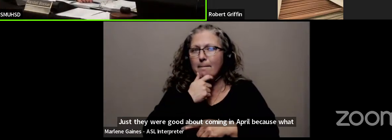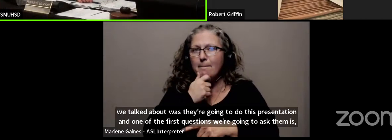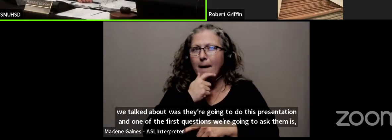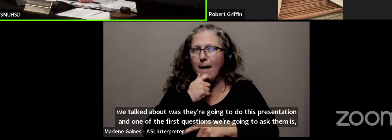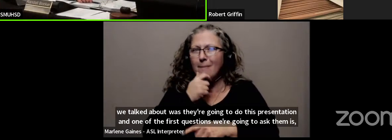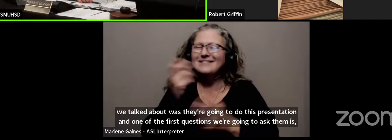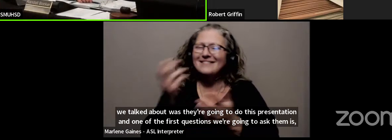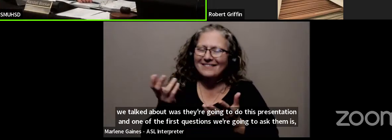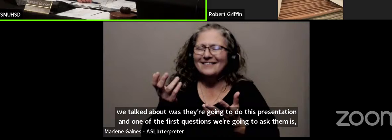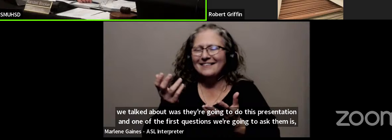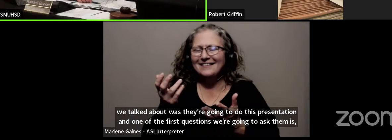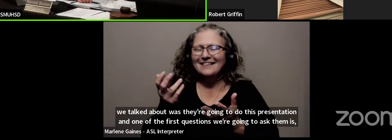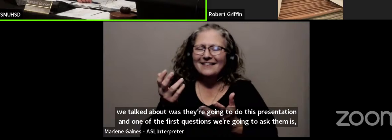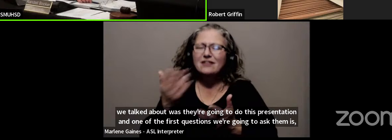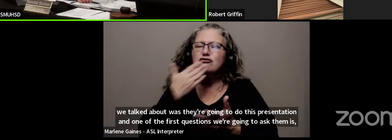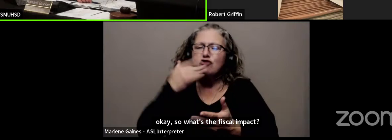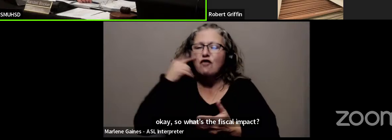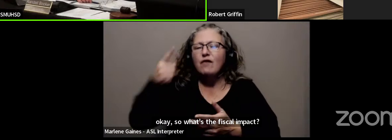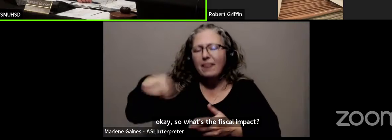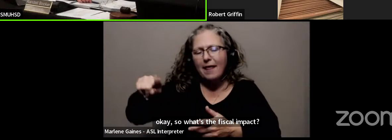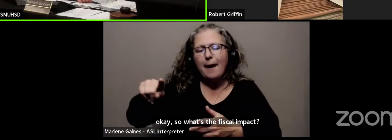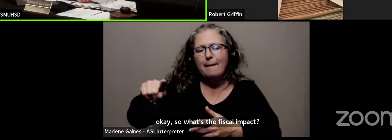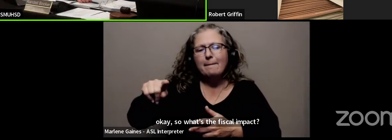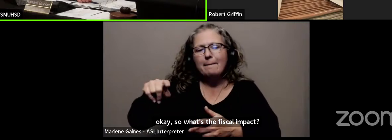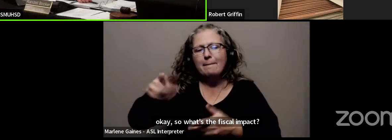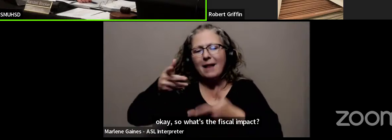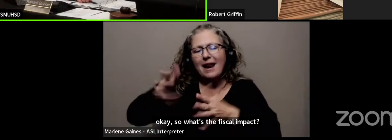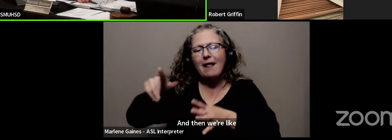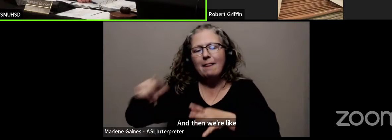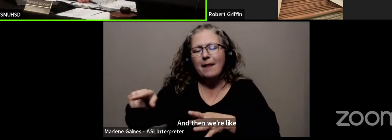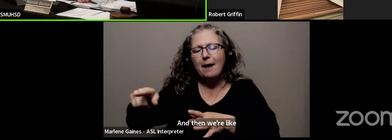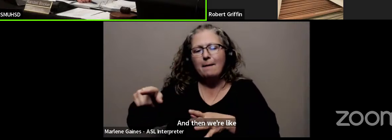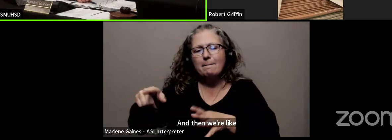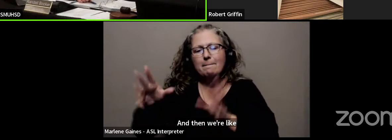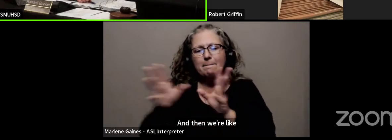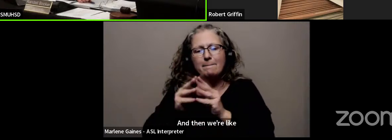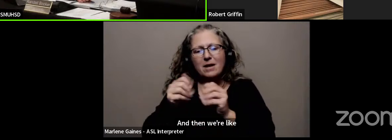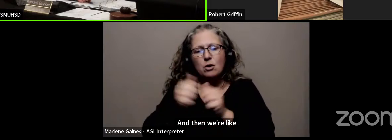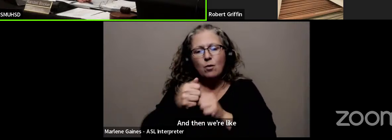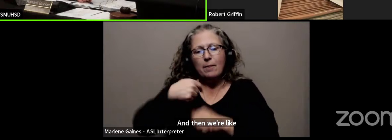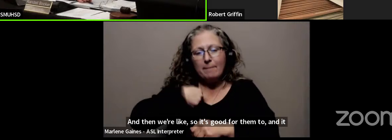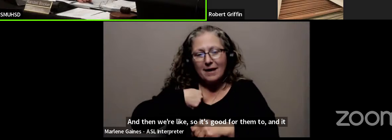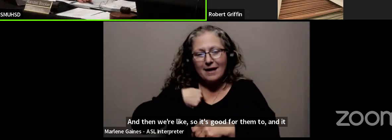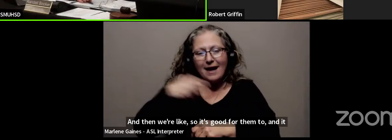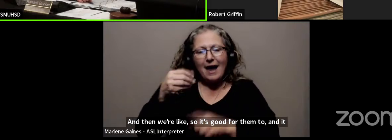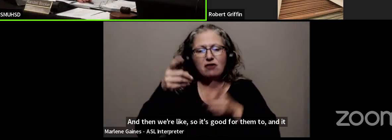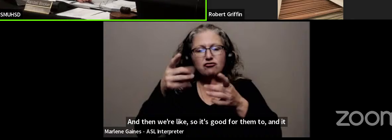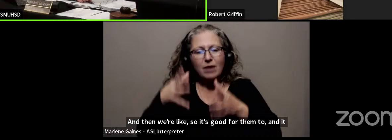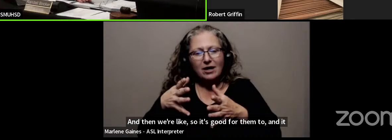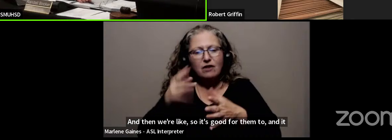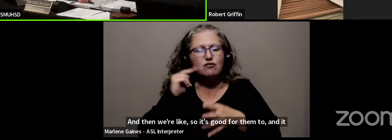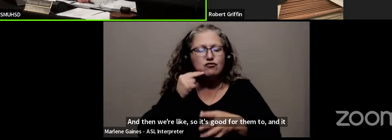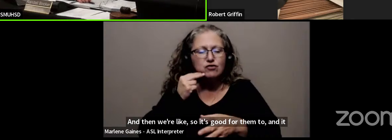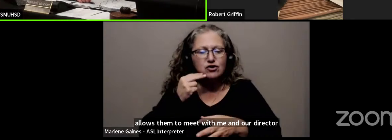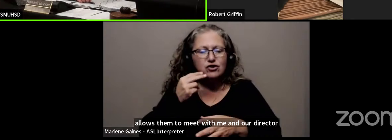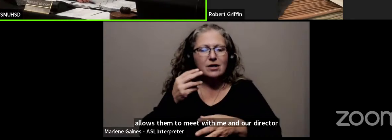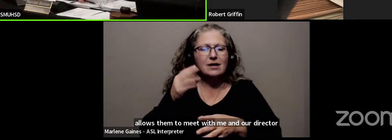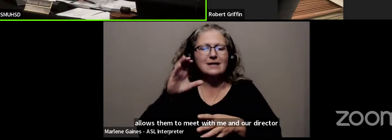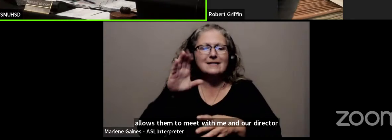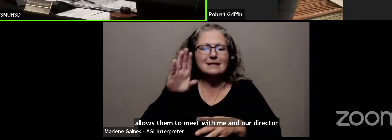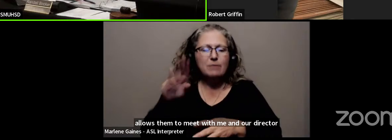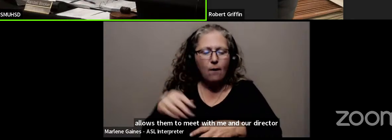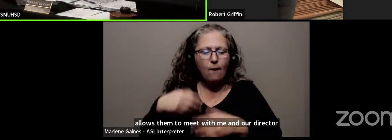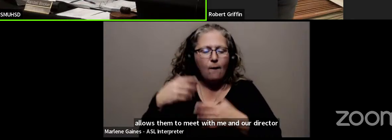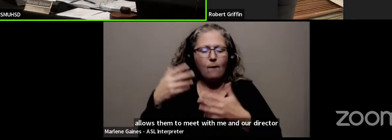so Okay. it's good for them to, and it allows them to meet with me and our director of nutrition and our